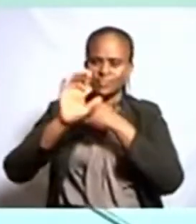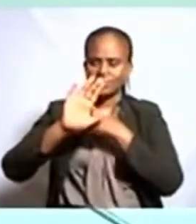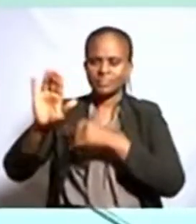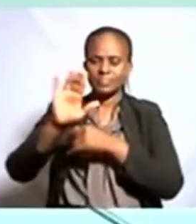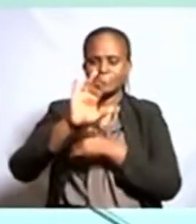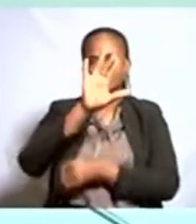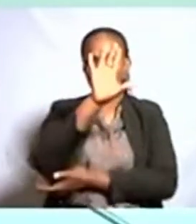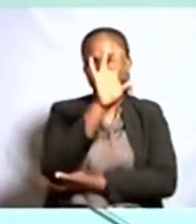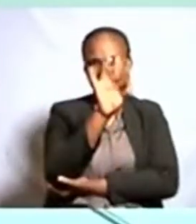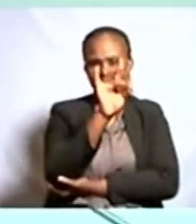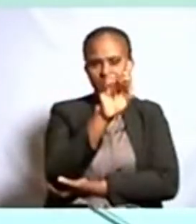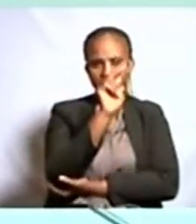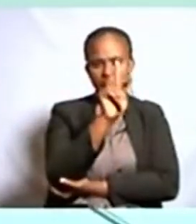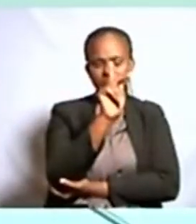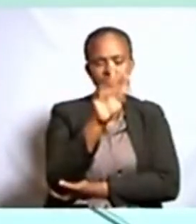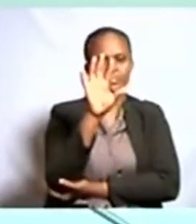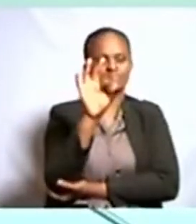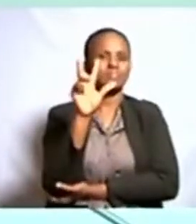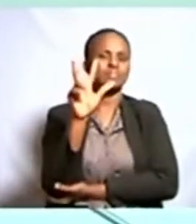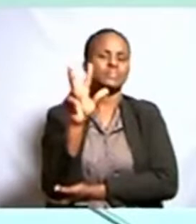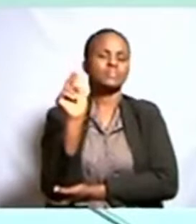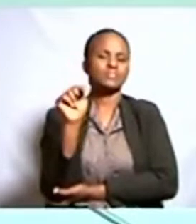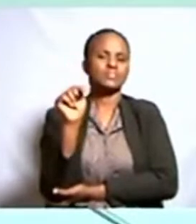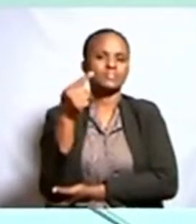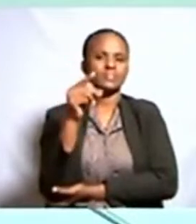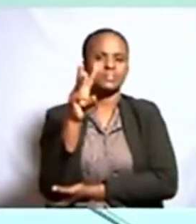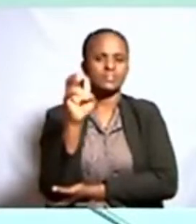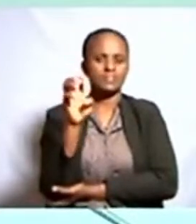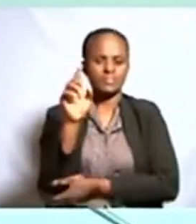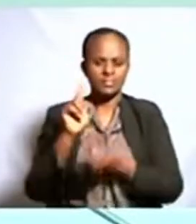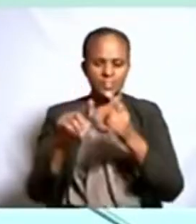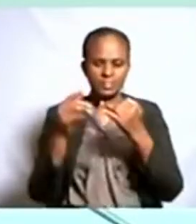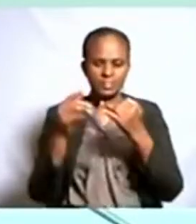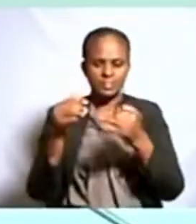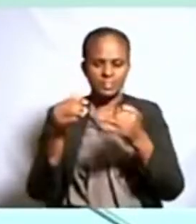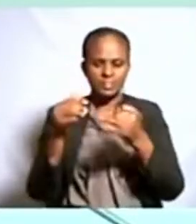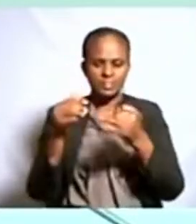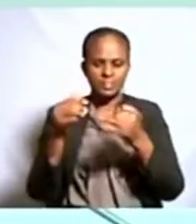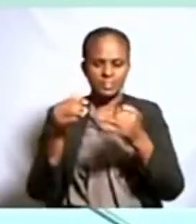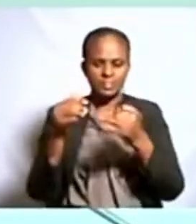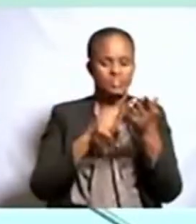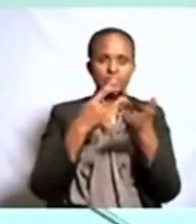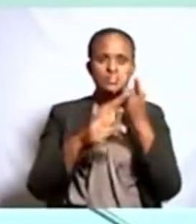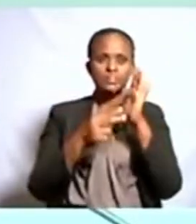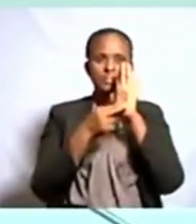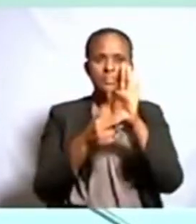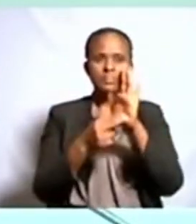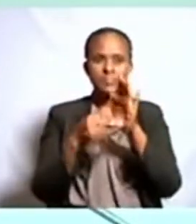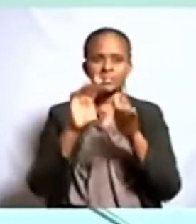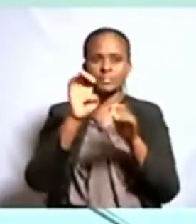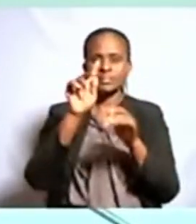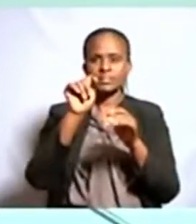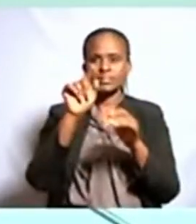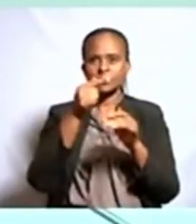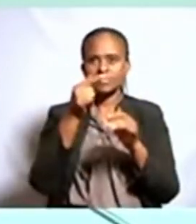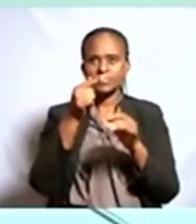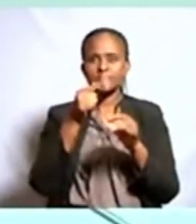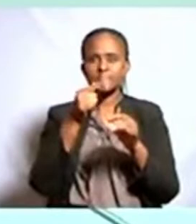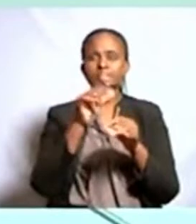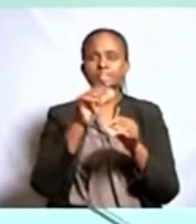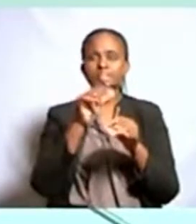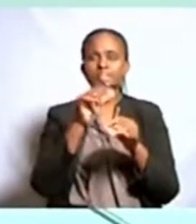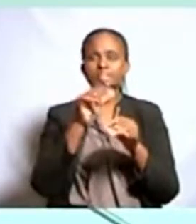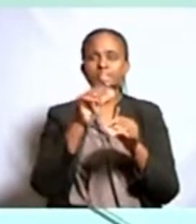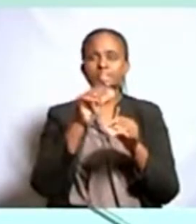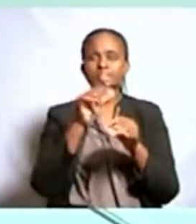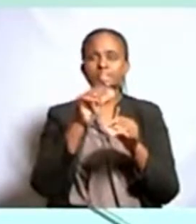8 kwacha 93 ngwe. However, a review of records revealed that ETG Export Trading Company Limited